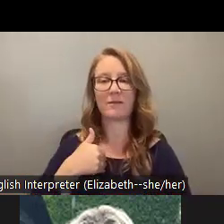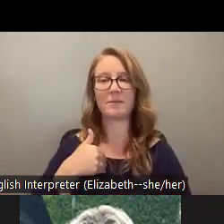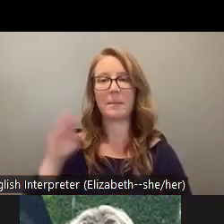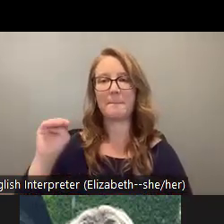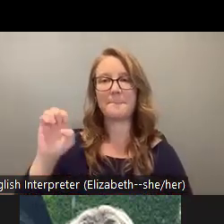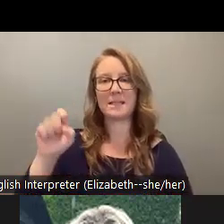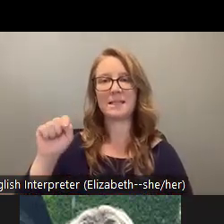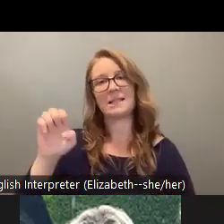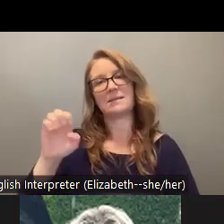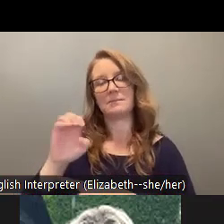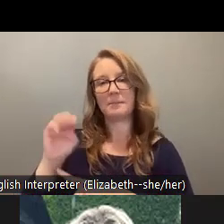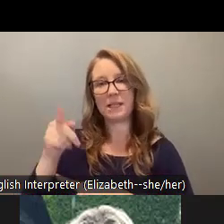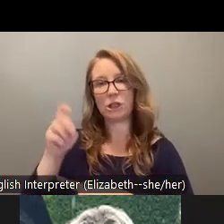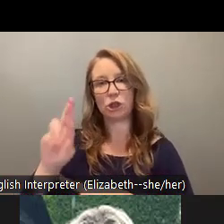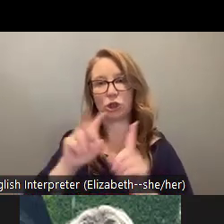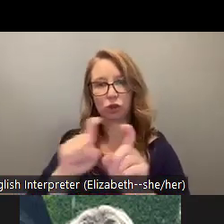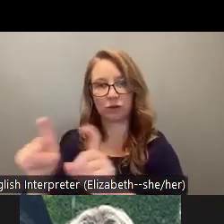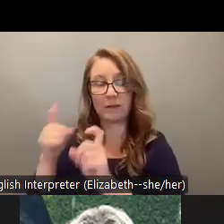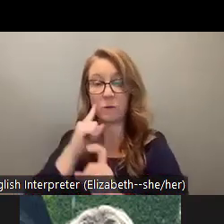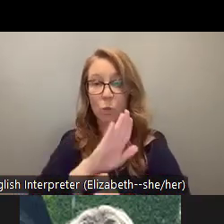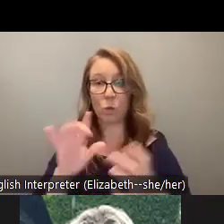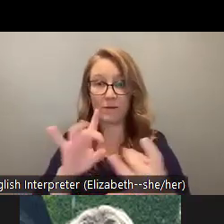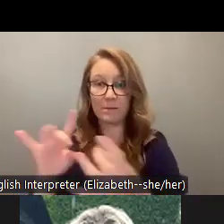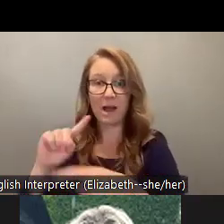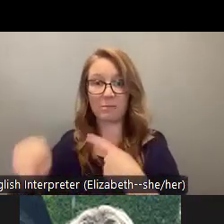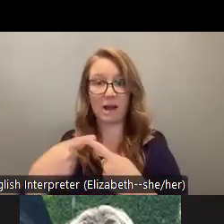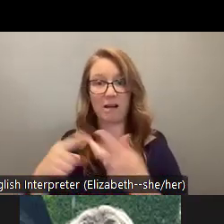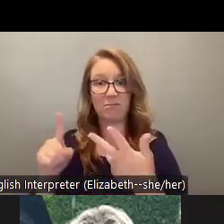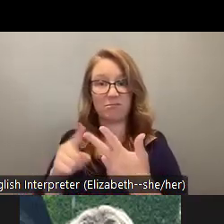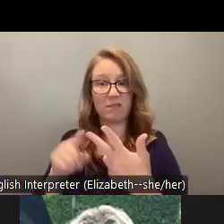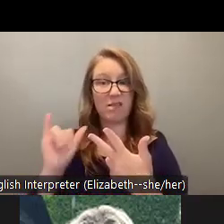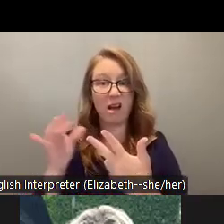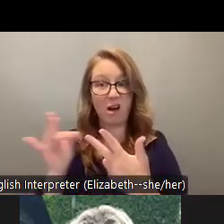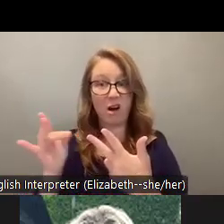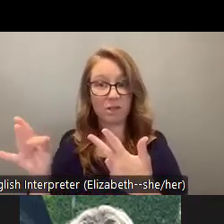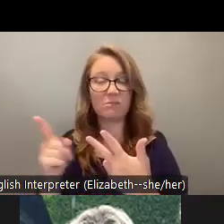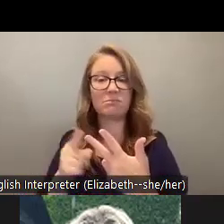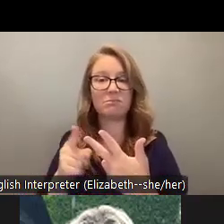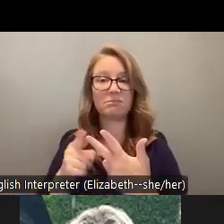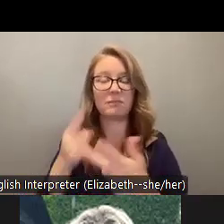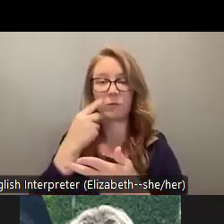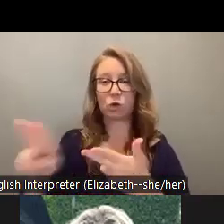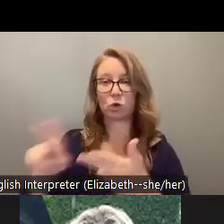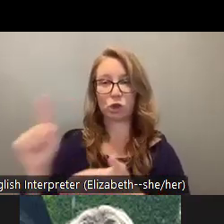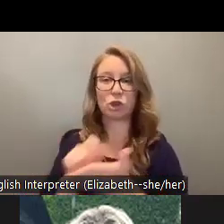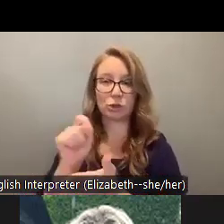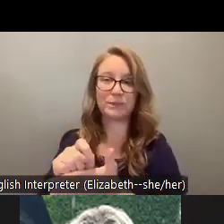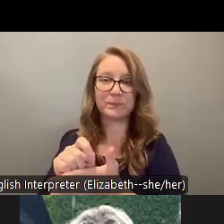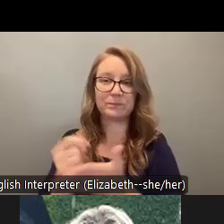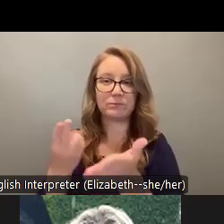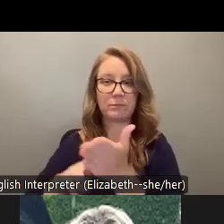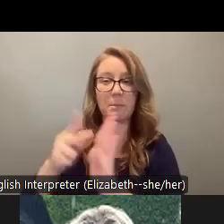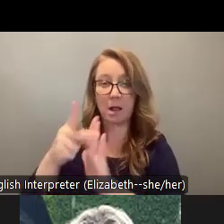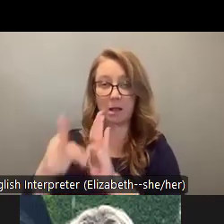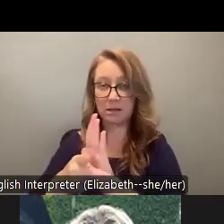to get your guys' feedback, not only on the option that was selected as the short-term enrollment